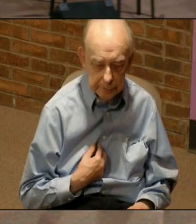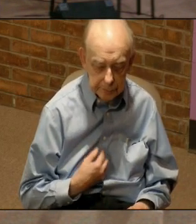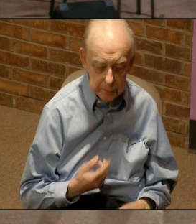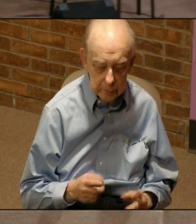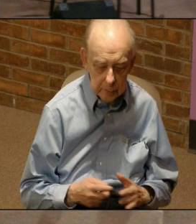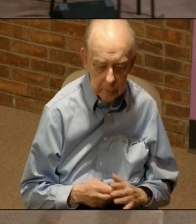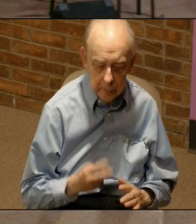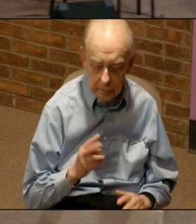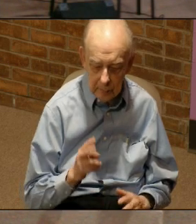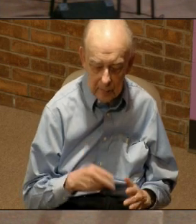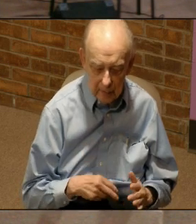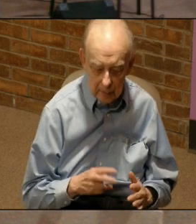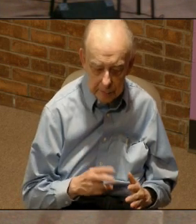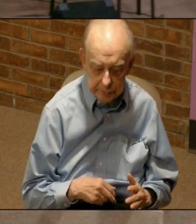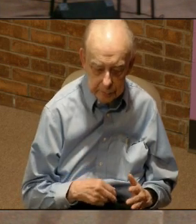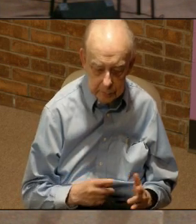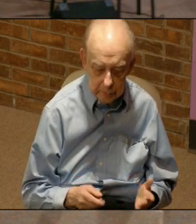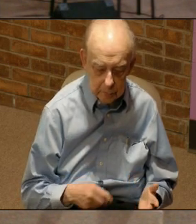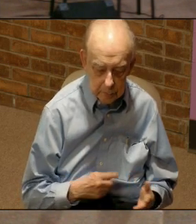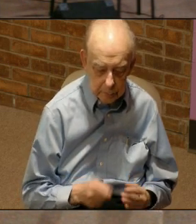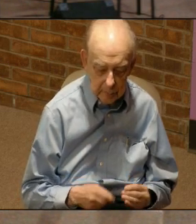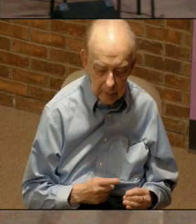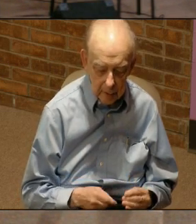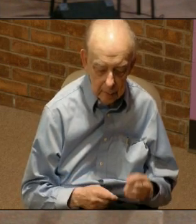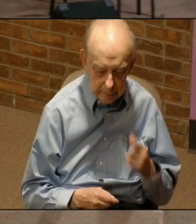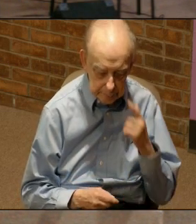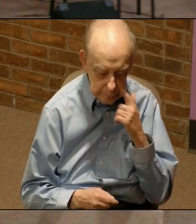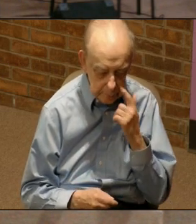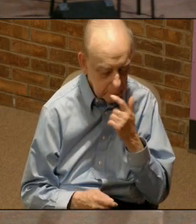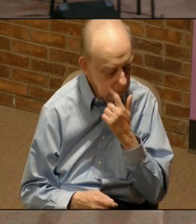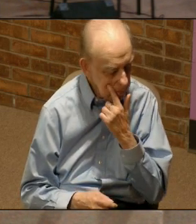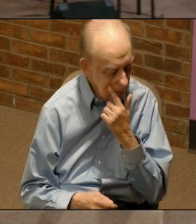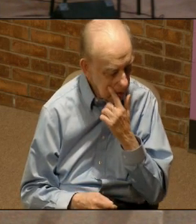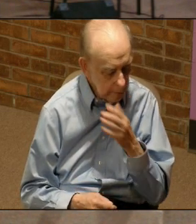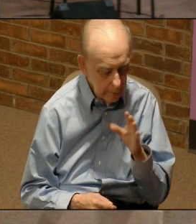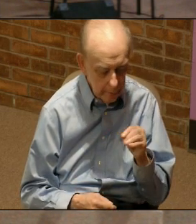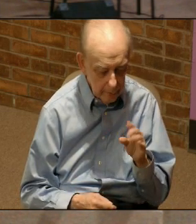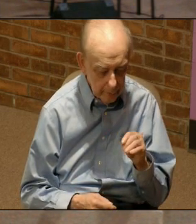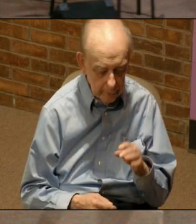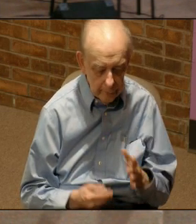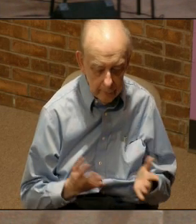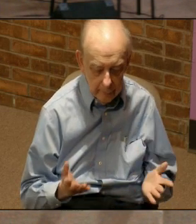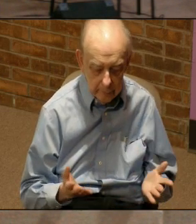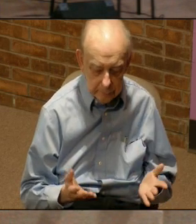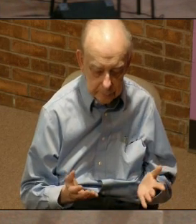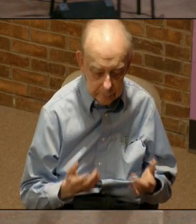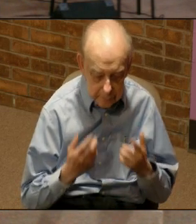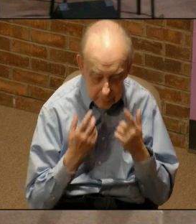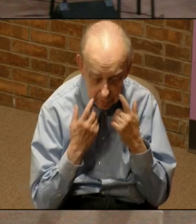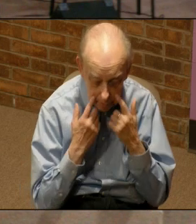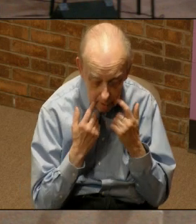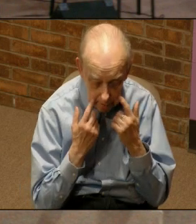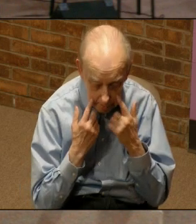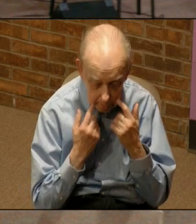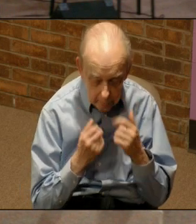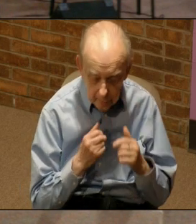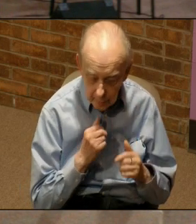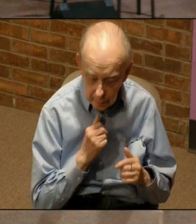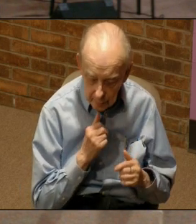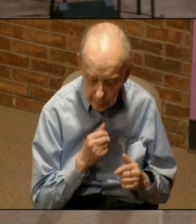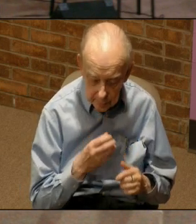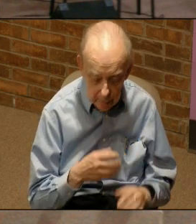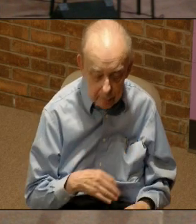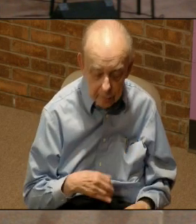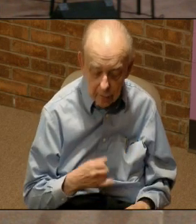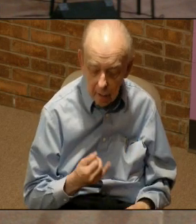we begin to read here, we only read about his eyes that are flashing, fiery, weeping. Not